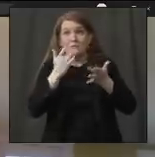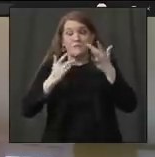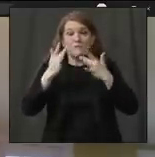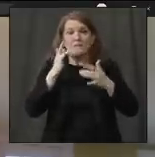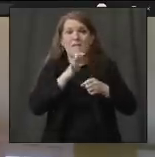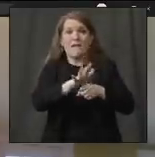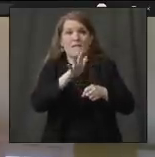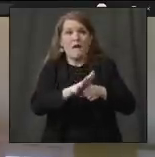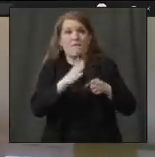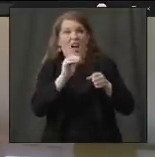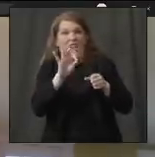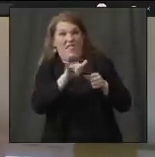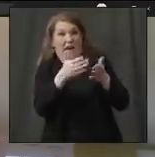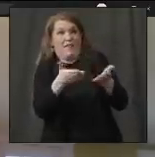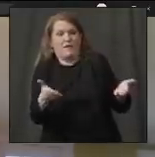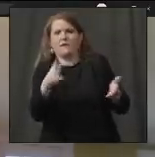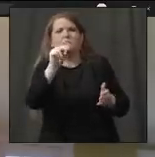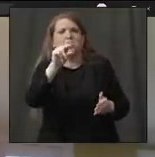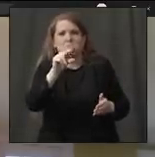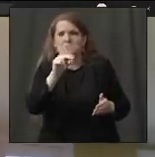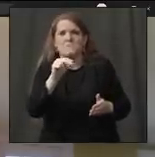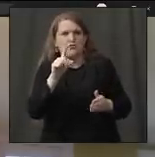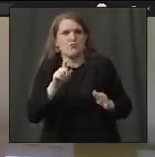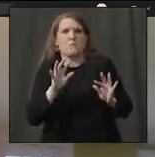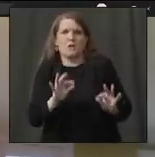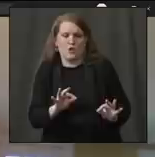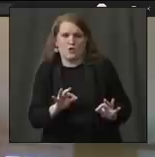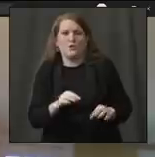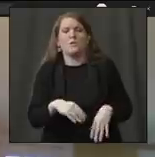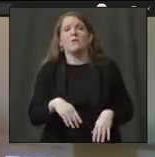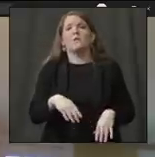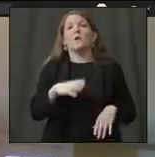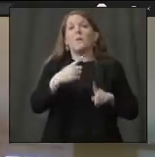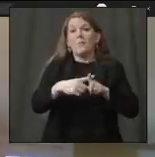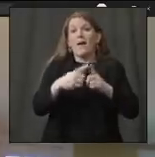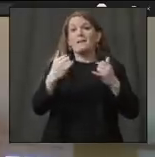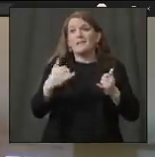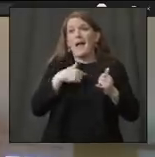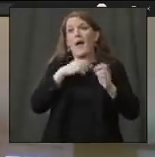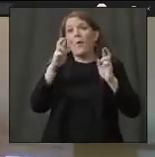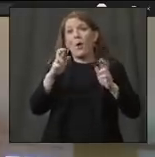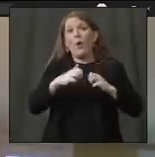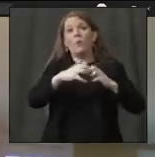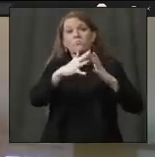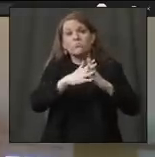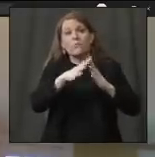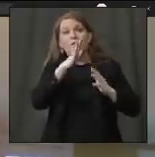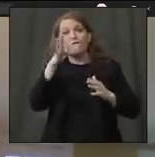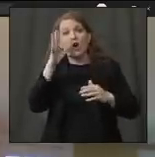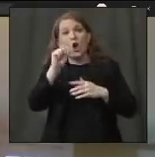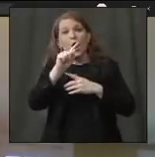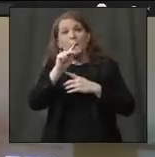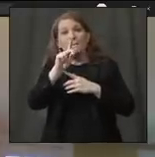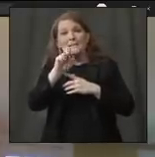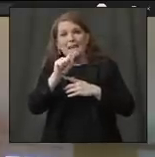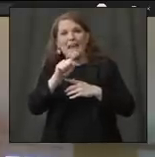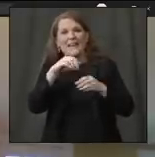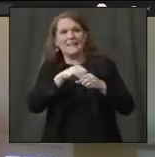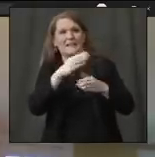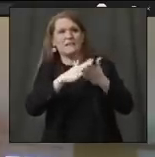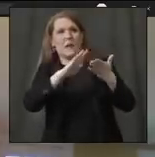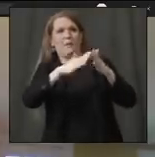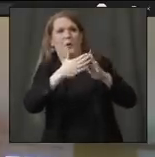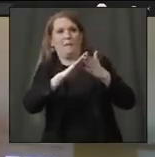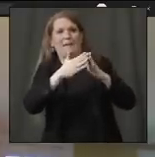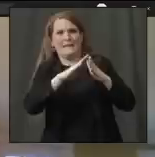the ability for farmers markets, especially in our urban areas, farm stands and farms, to fill some of that gap. And